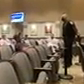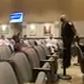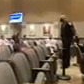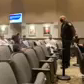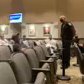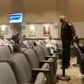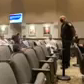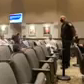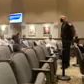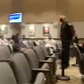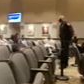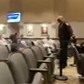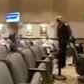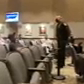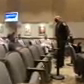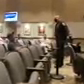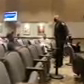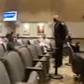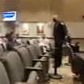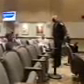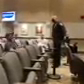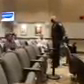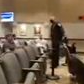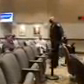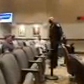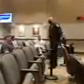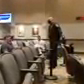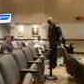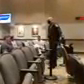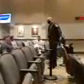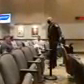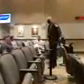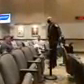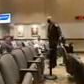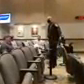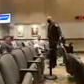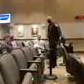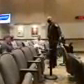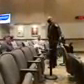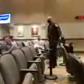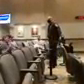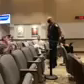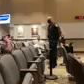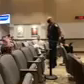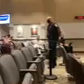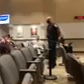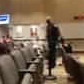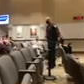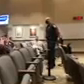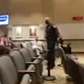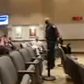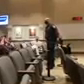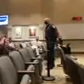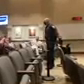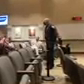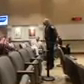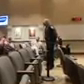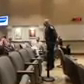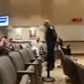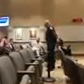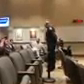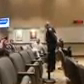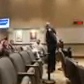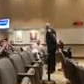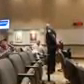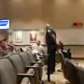mask, but we want to be heard, so just put the And we- stupid thing on and get past this little. all we gotta do is just get by that and we can Why see do we have to everybody.